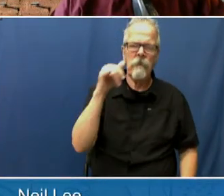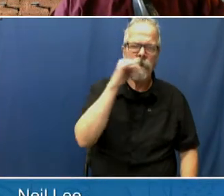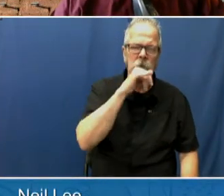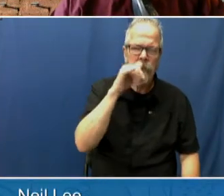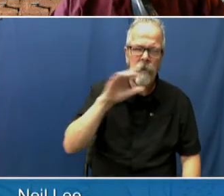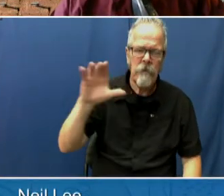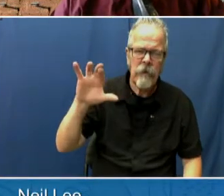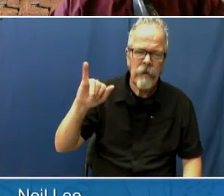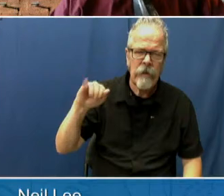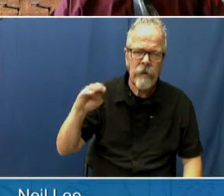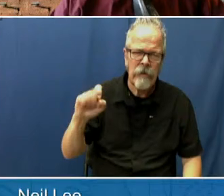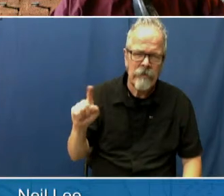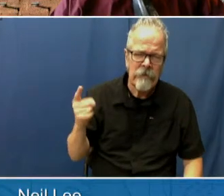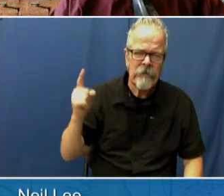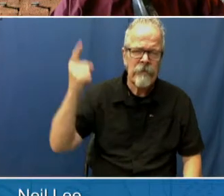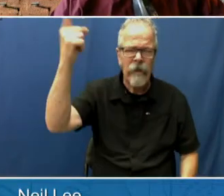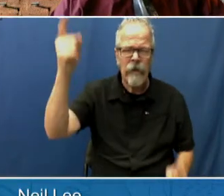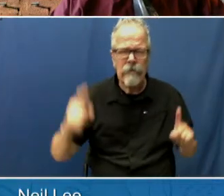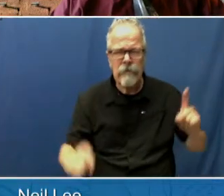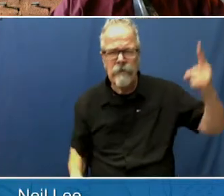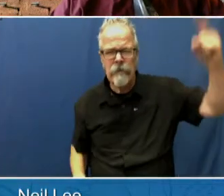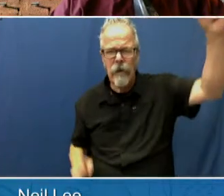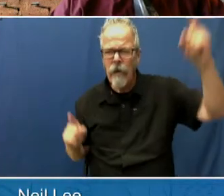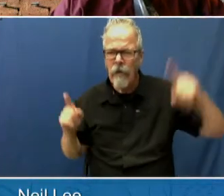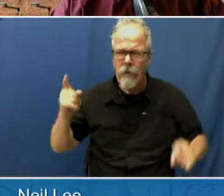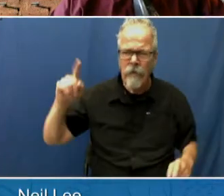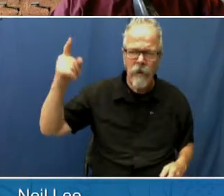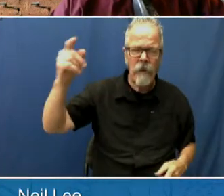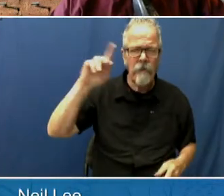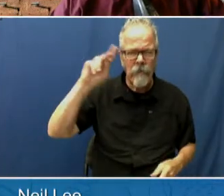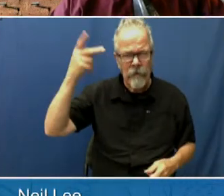and open race discrimination.